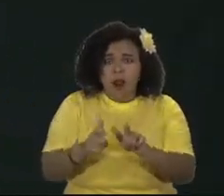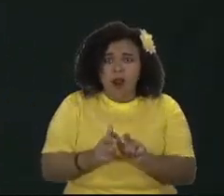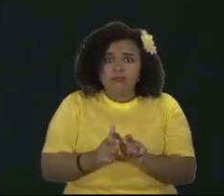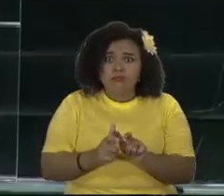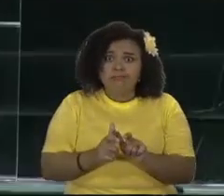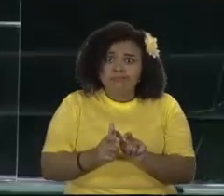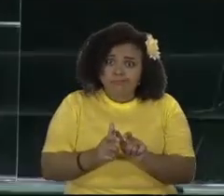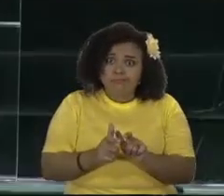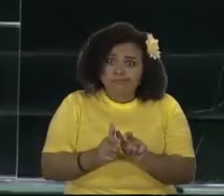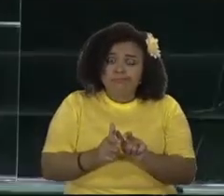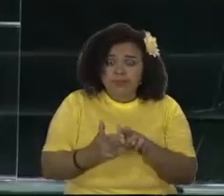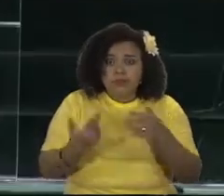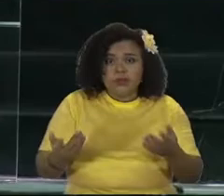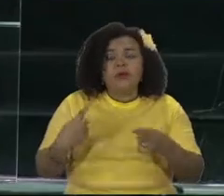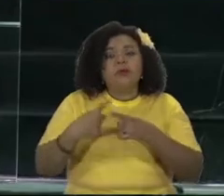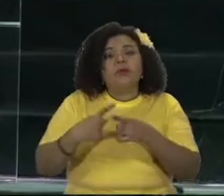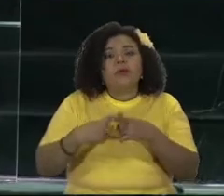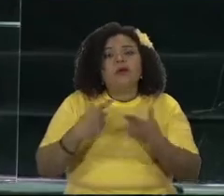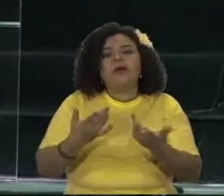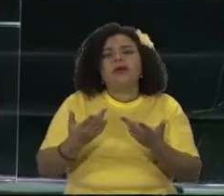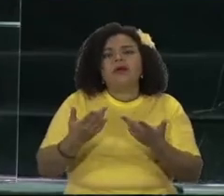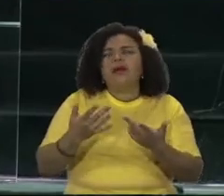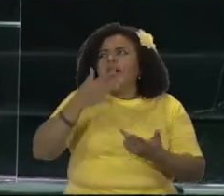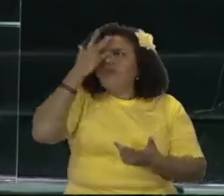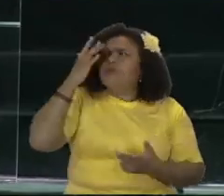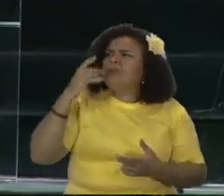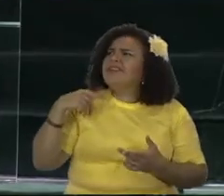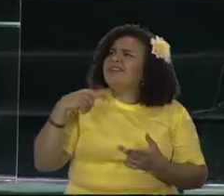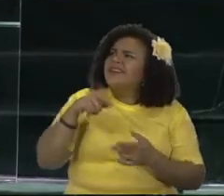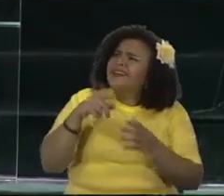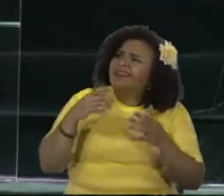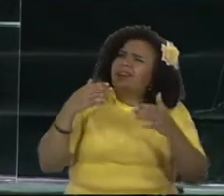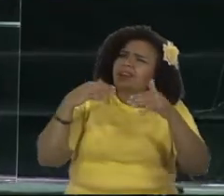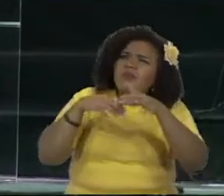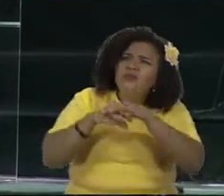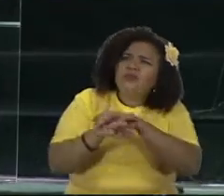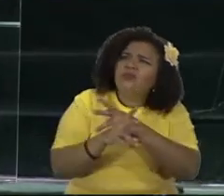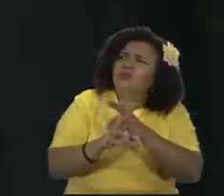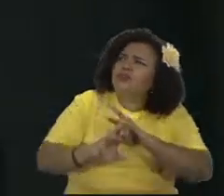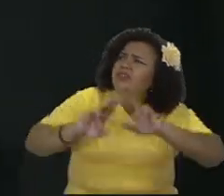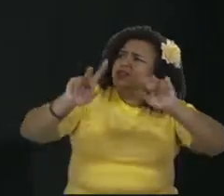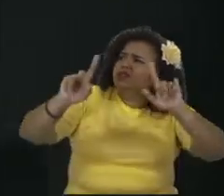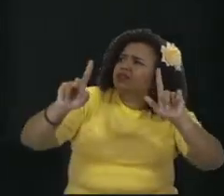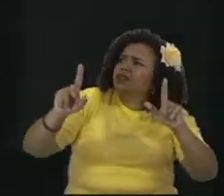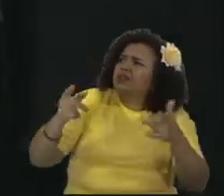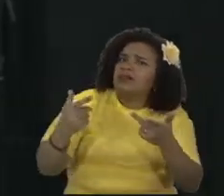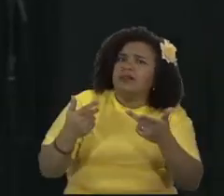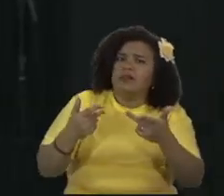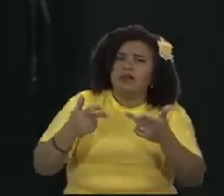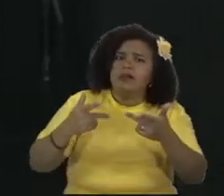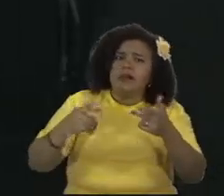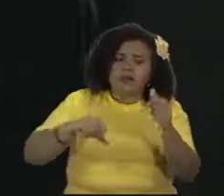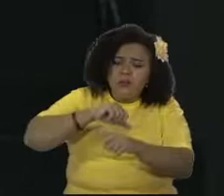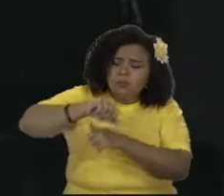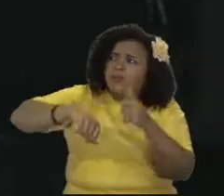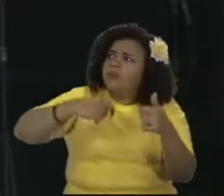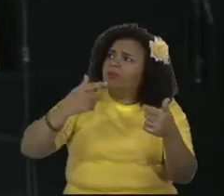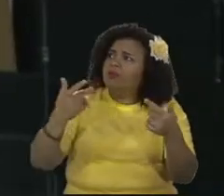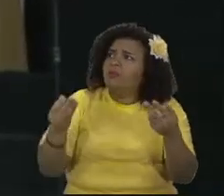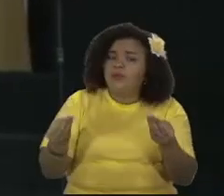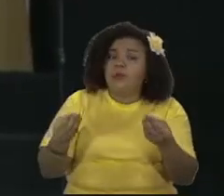It shrinks. Because he's trying to do something different from the DNA of that